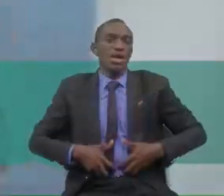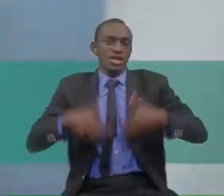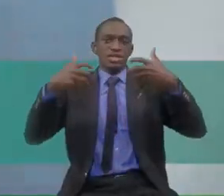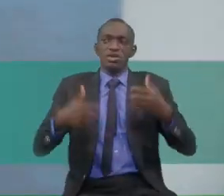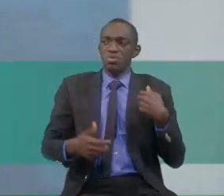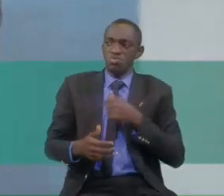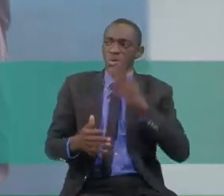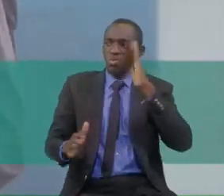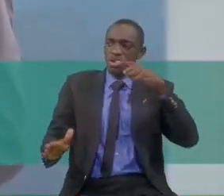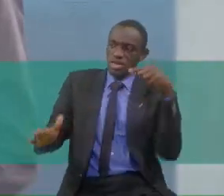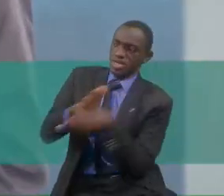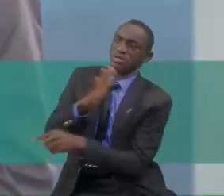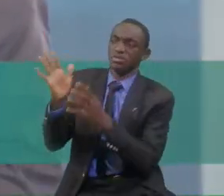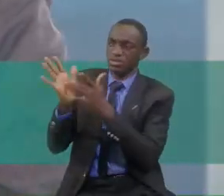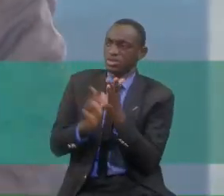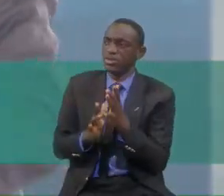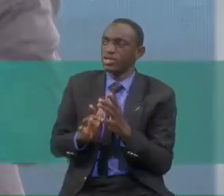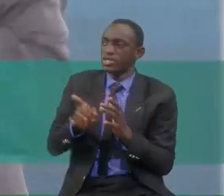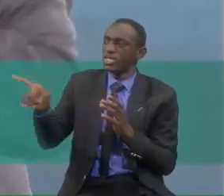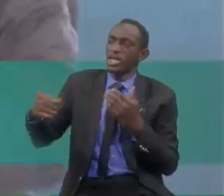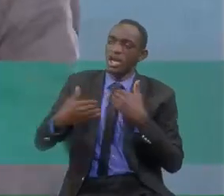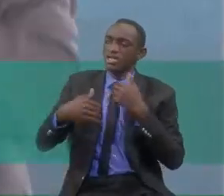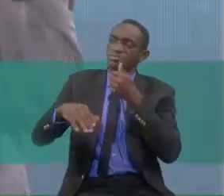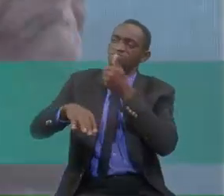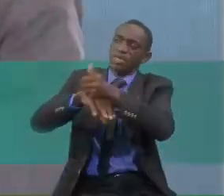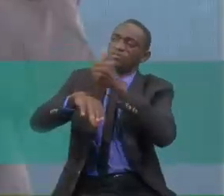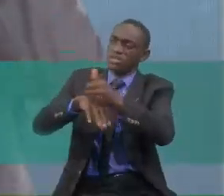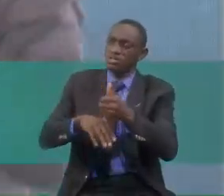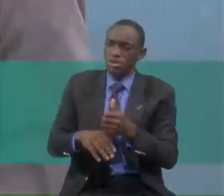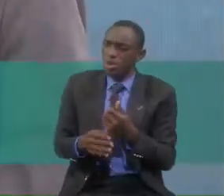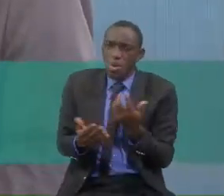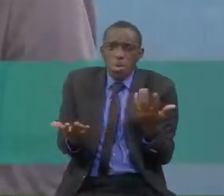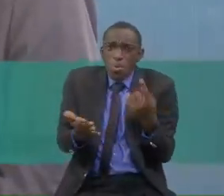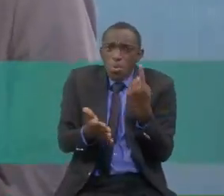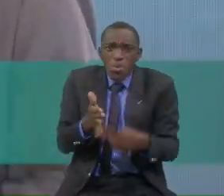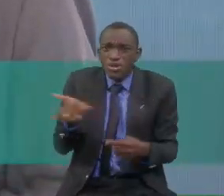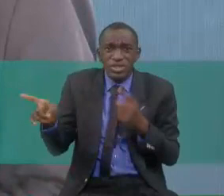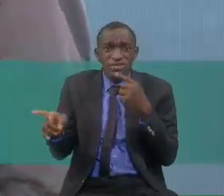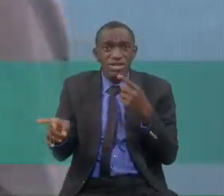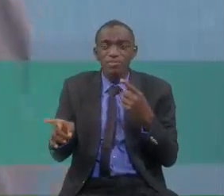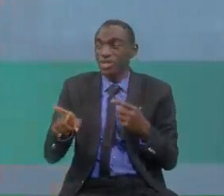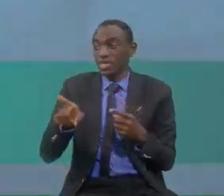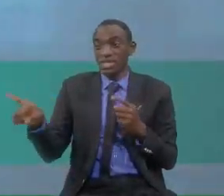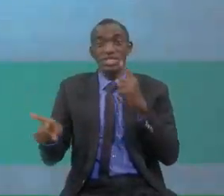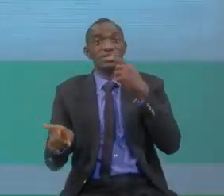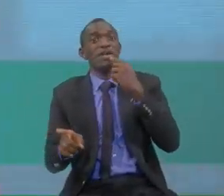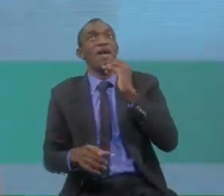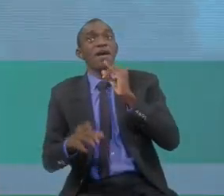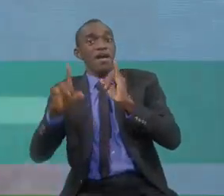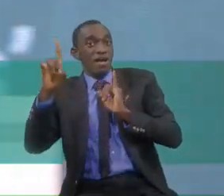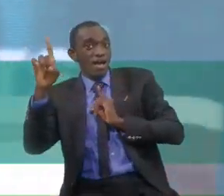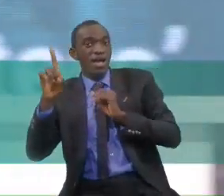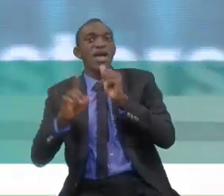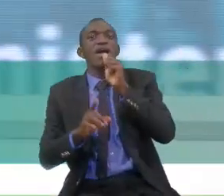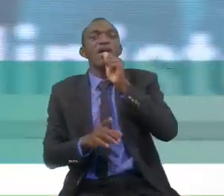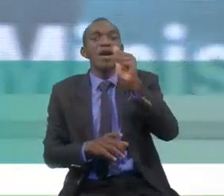has blasphemed. What blasphemy? He said, I am the Son of God. And now